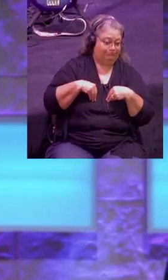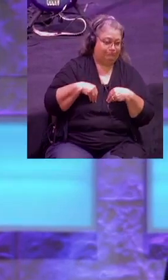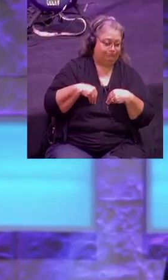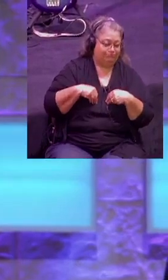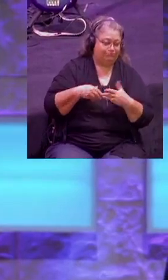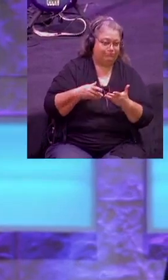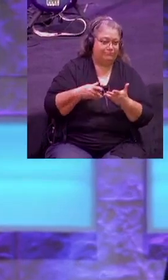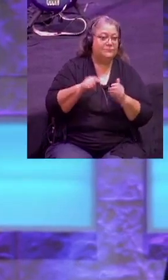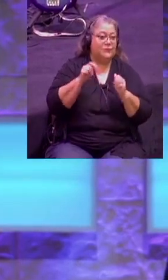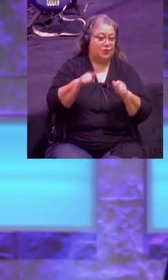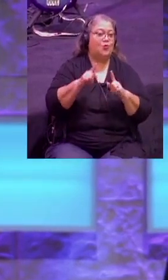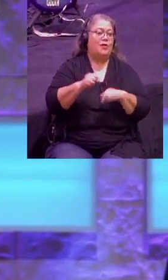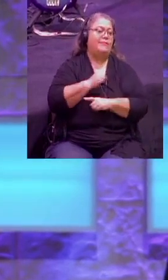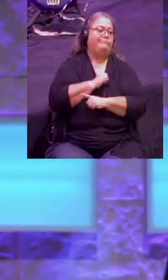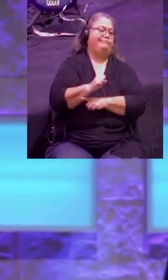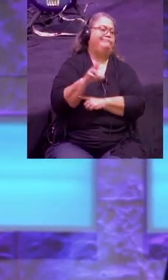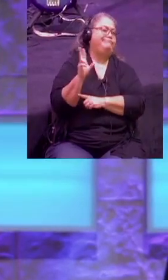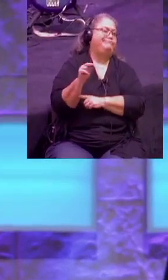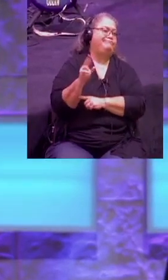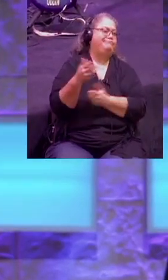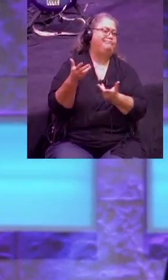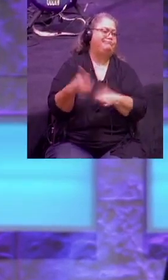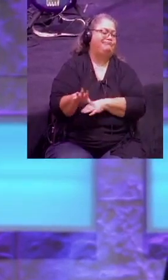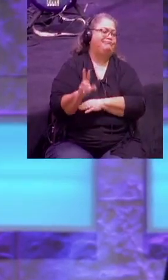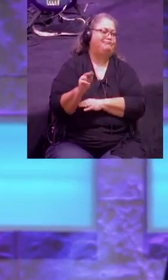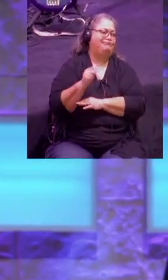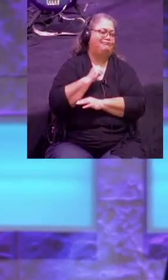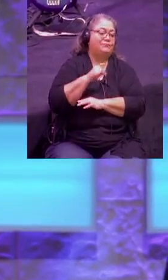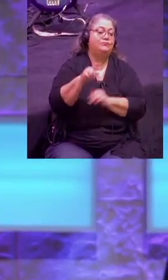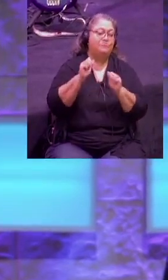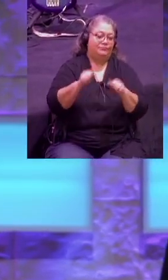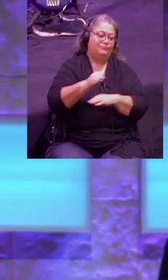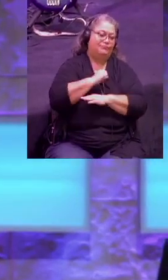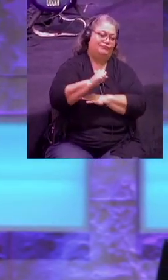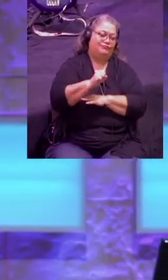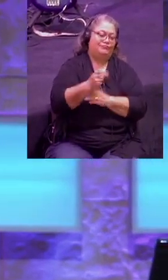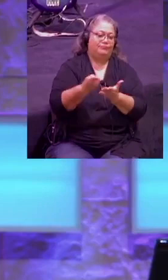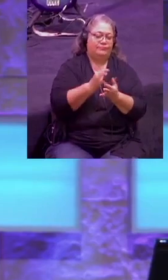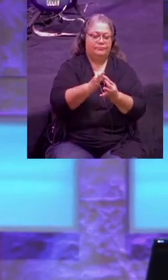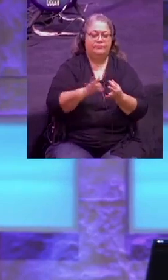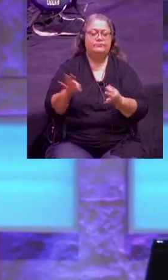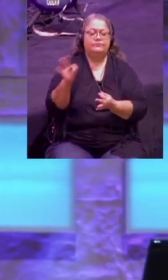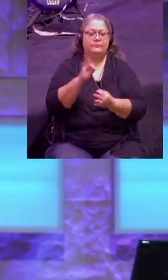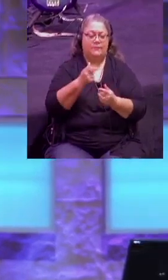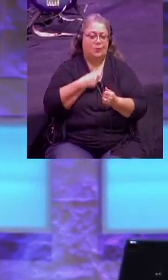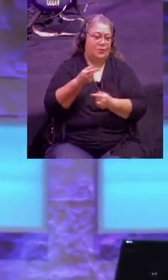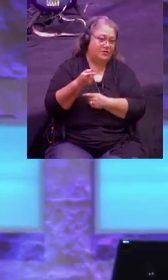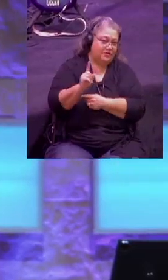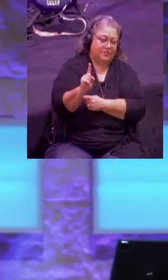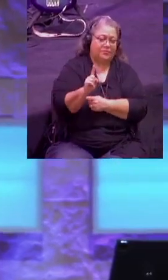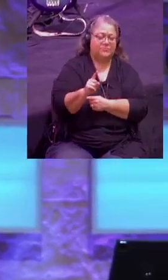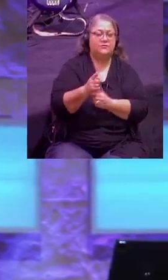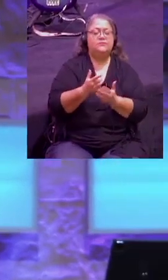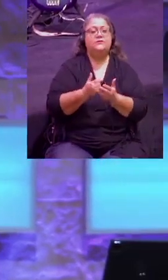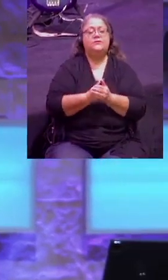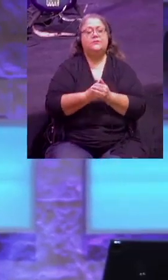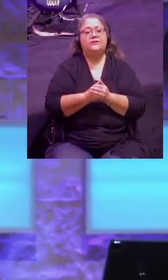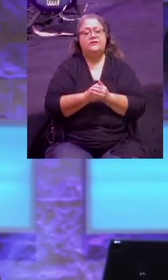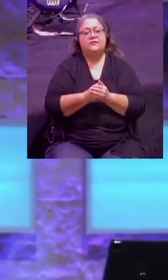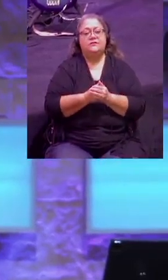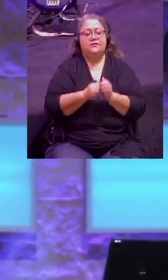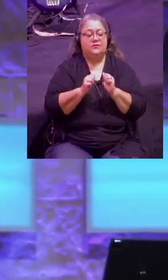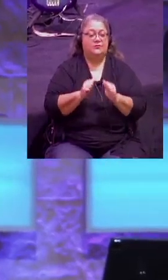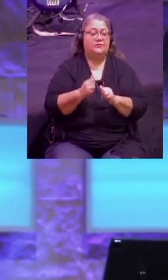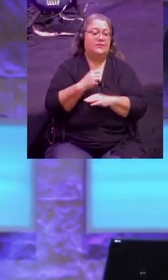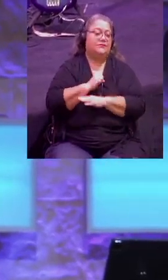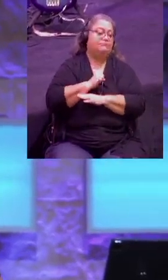can reject it. You can reject the Holy Spirit. We can insult him. We can offend him. So we can reject